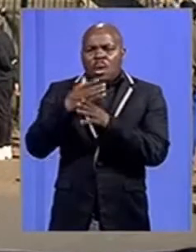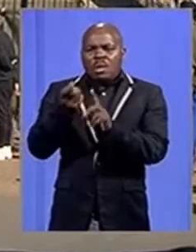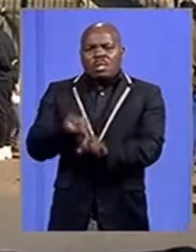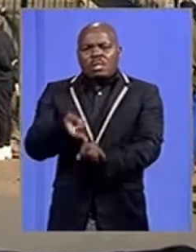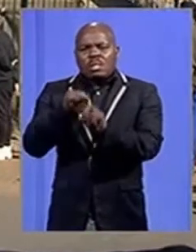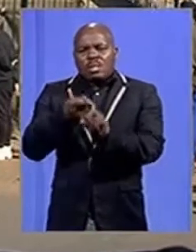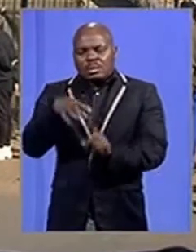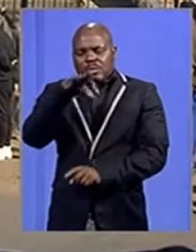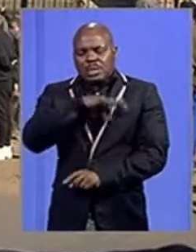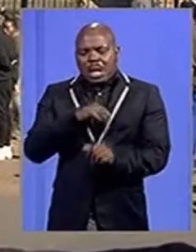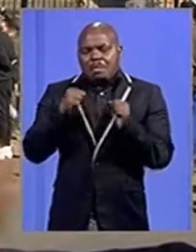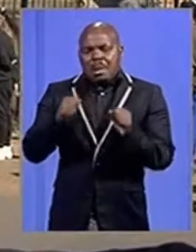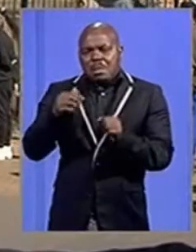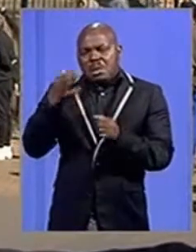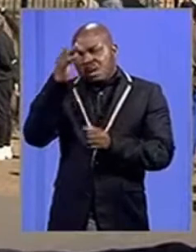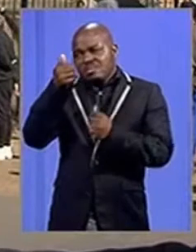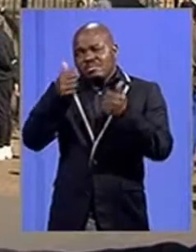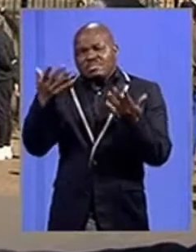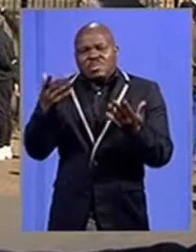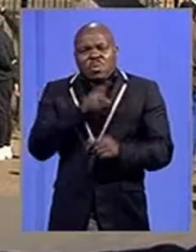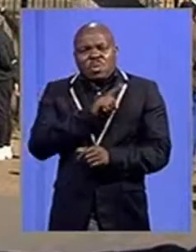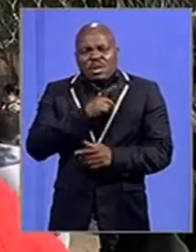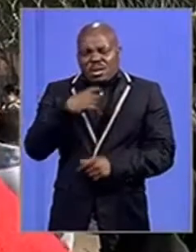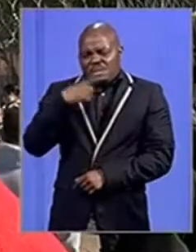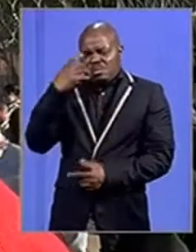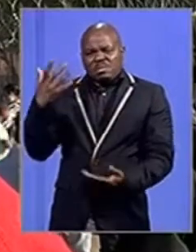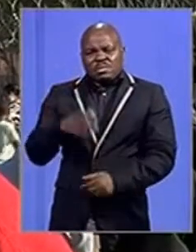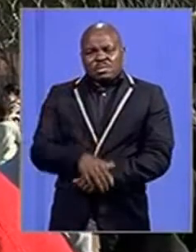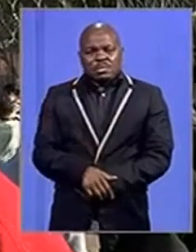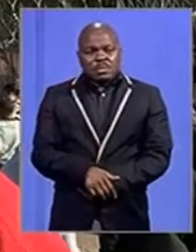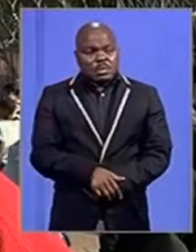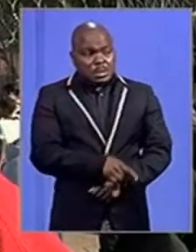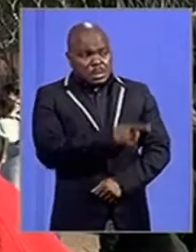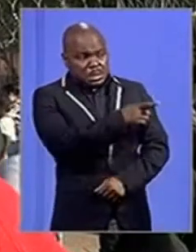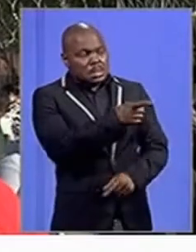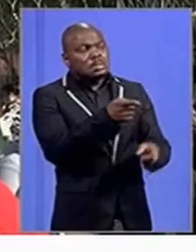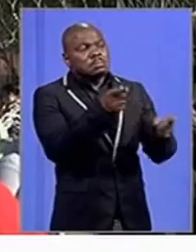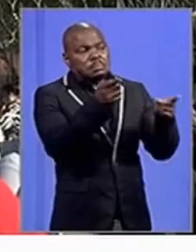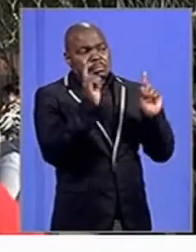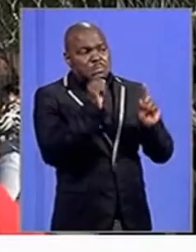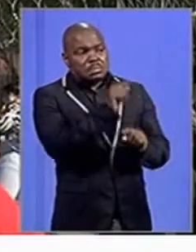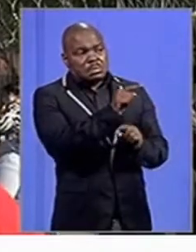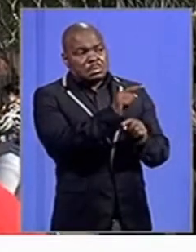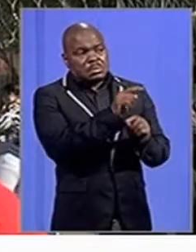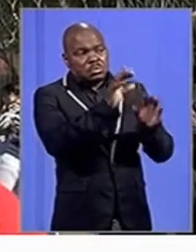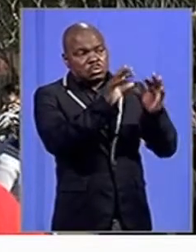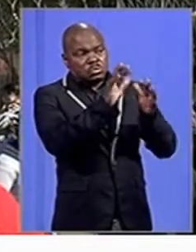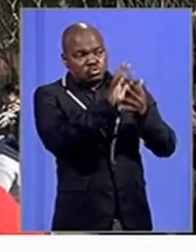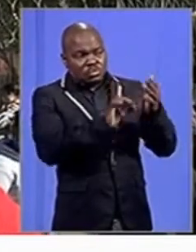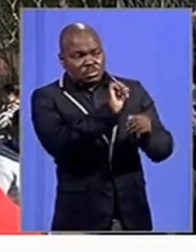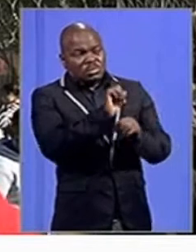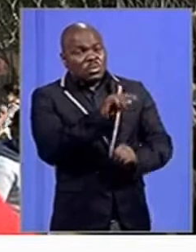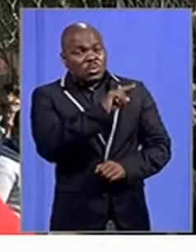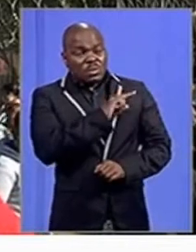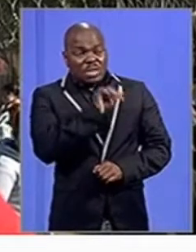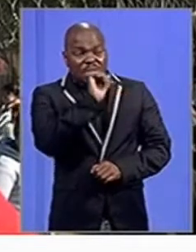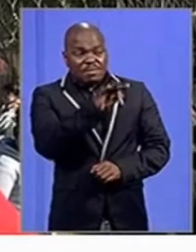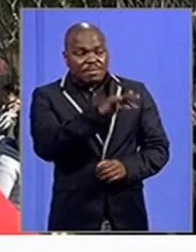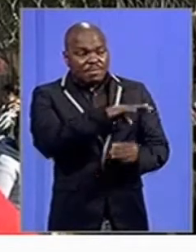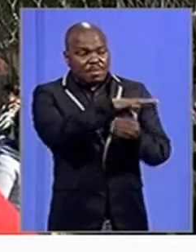stay the same. So why must I believe in those things? You see, that statement is so dangerous because if you haven't been directly affected with a family member or